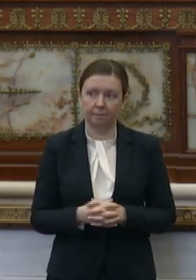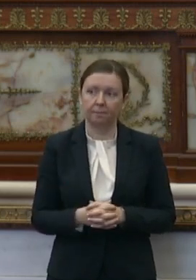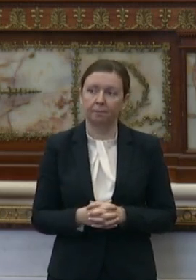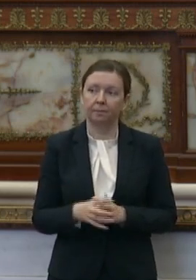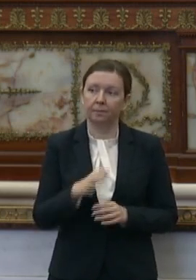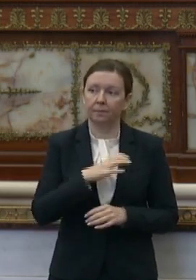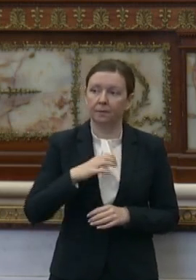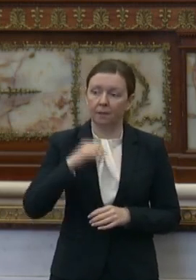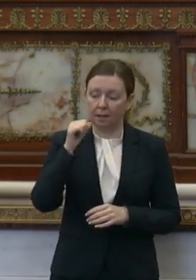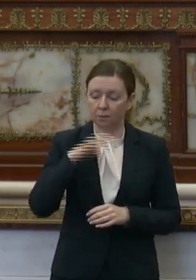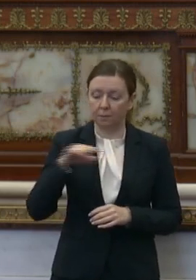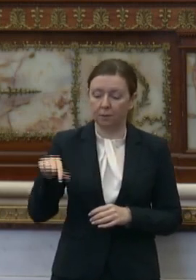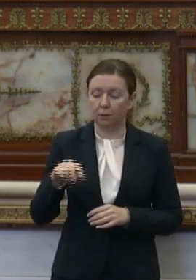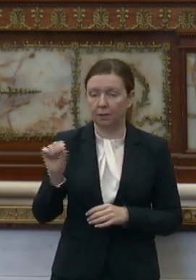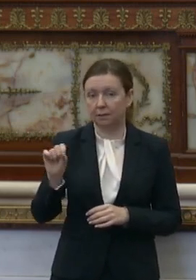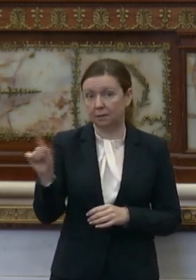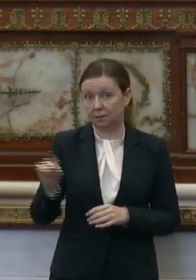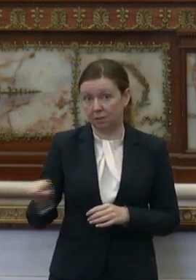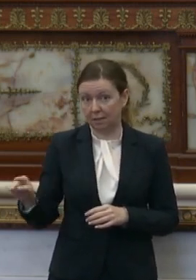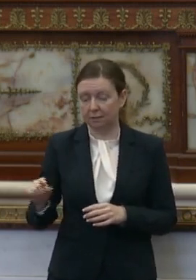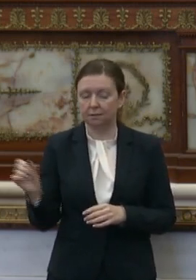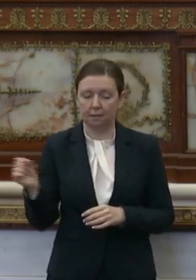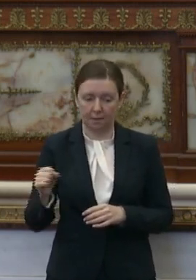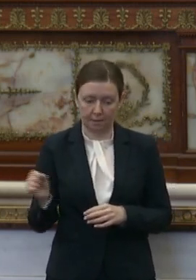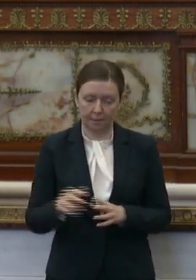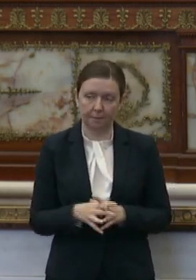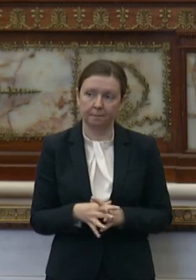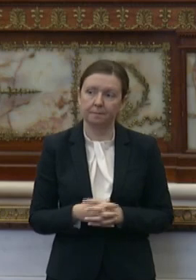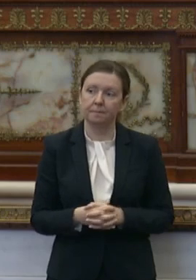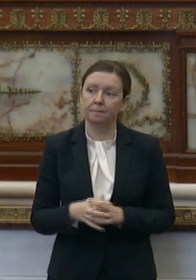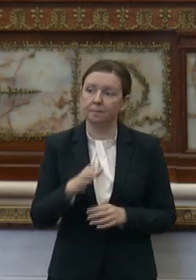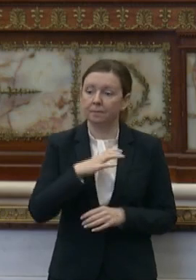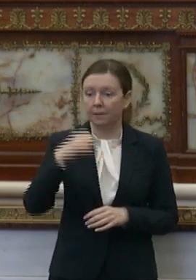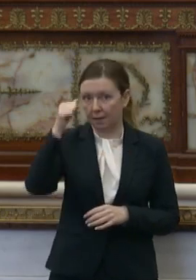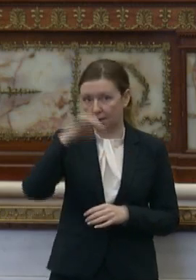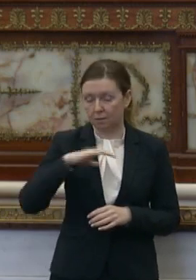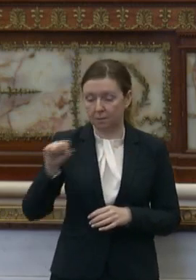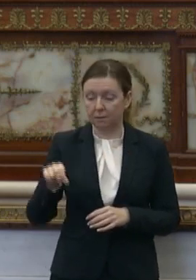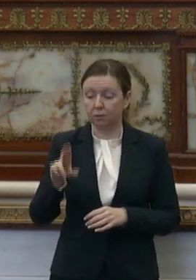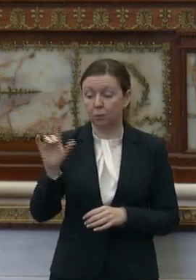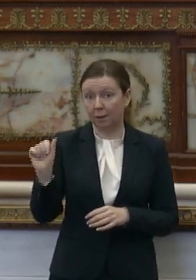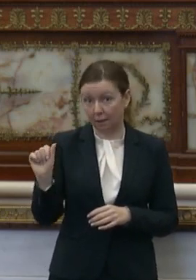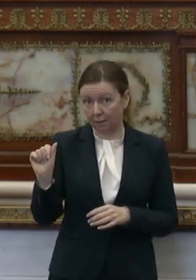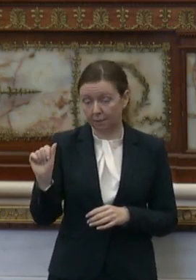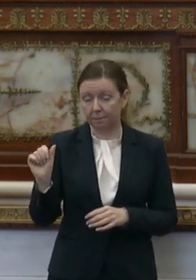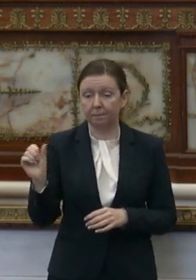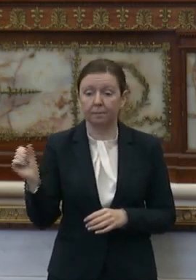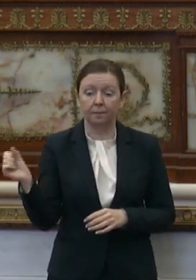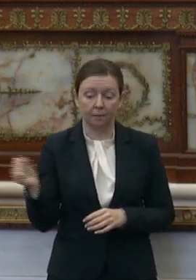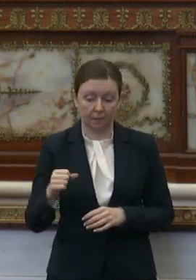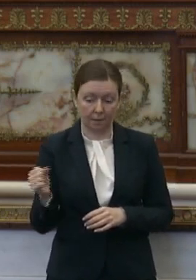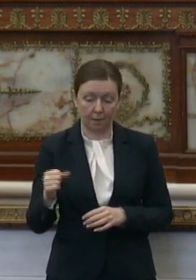Aye. Councilwoman Quirino Sanchez? Aye. Councilman Squilla? Aye.